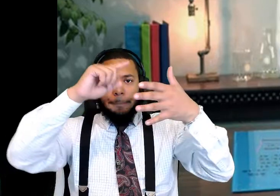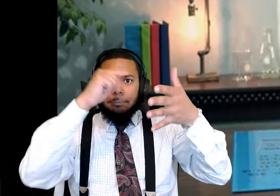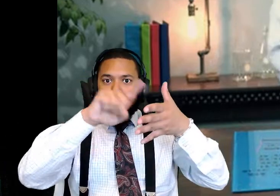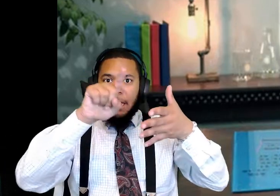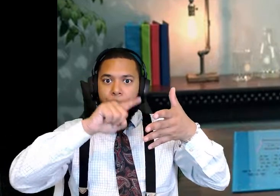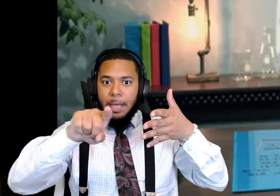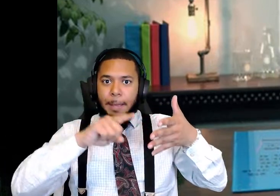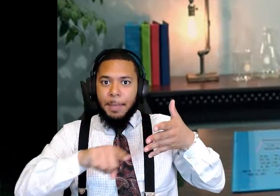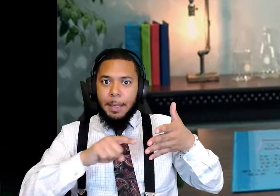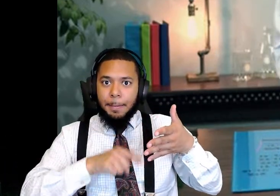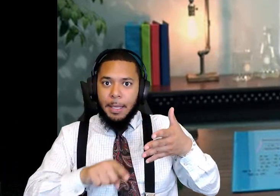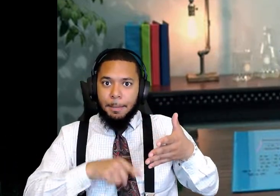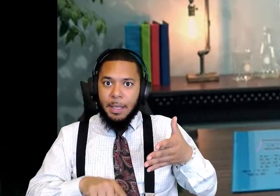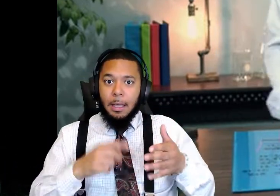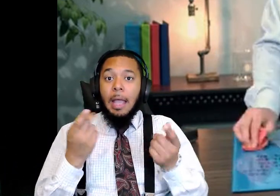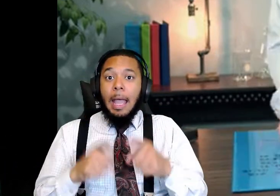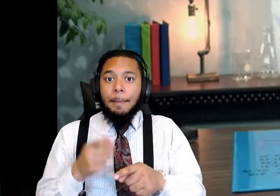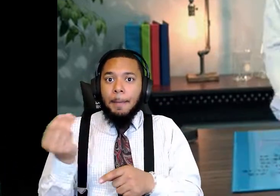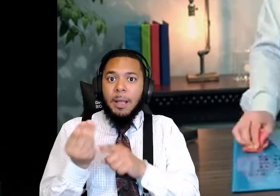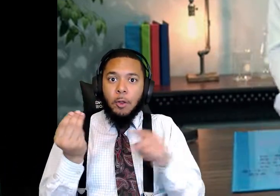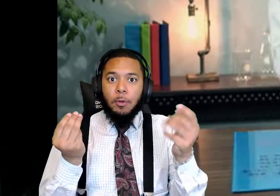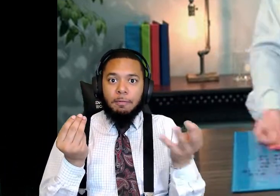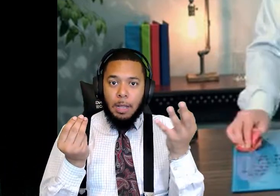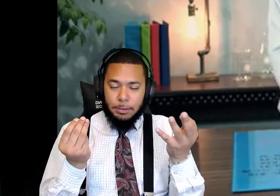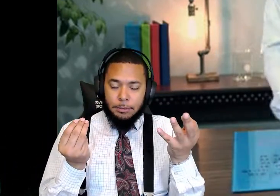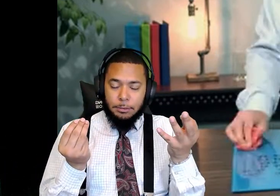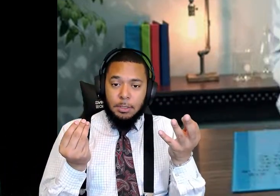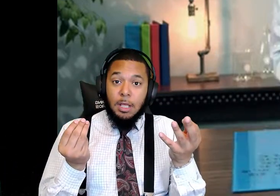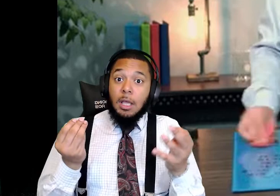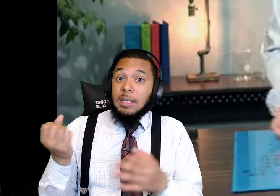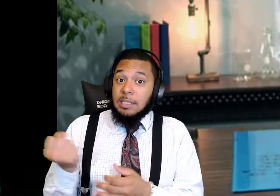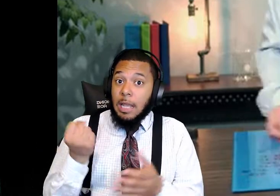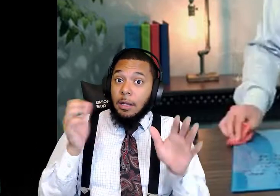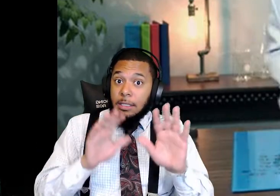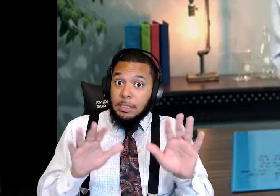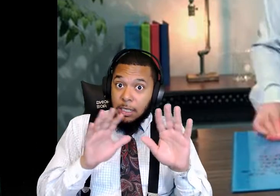on weekdays. If you do it on a weekend, it'll just post